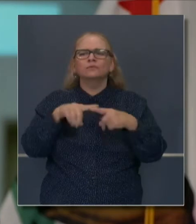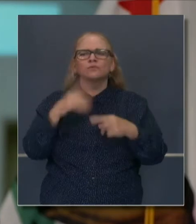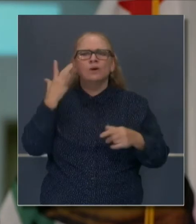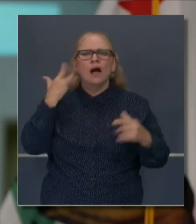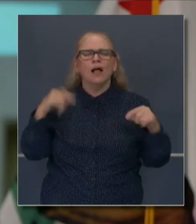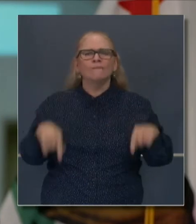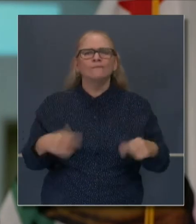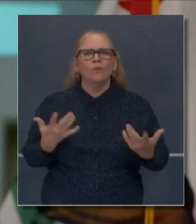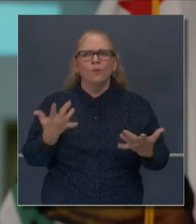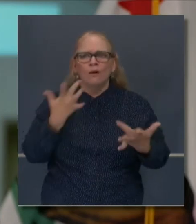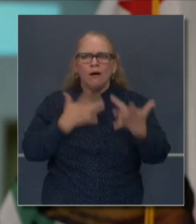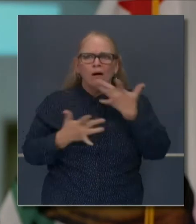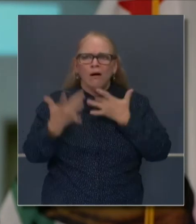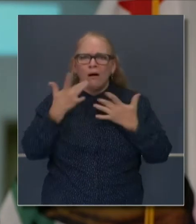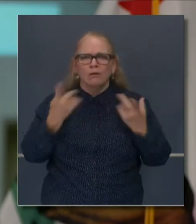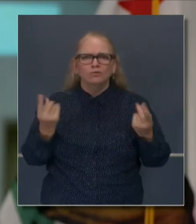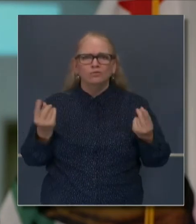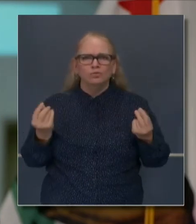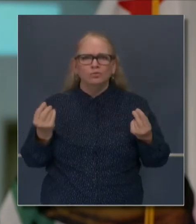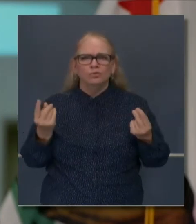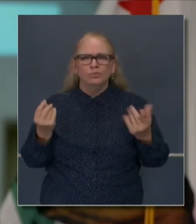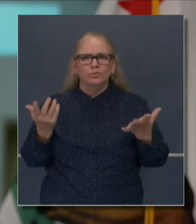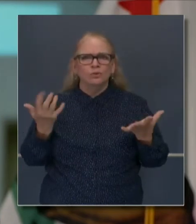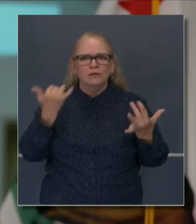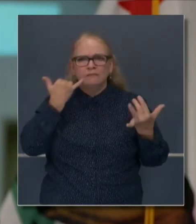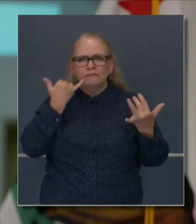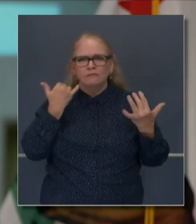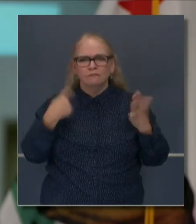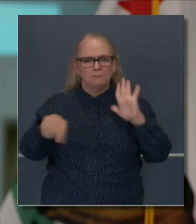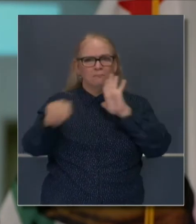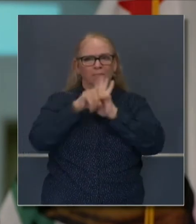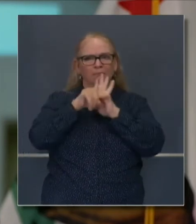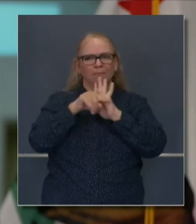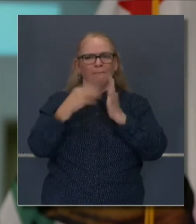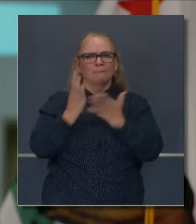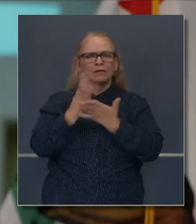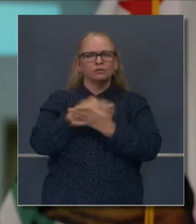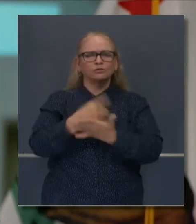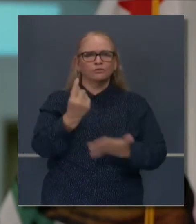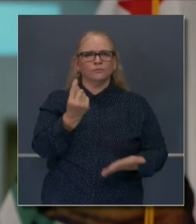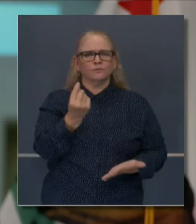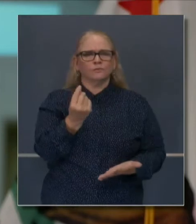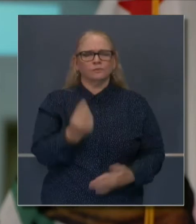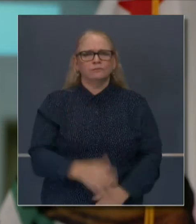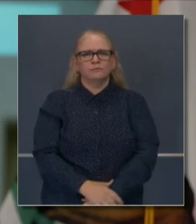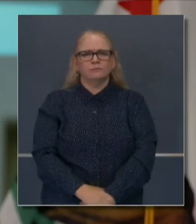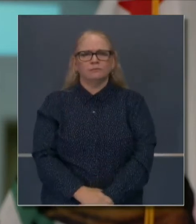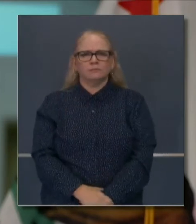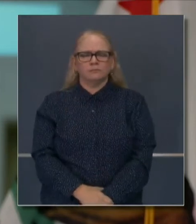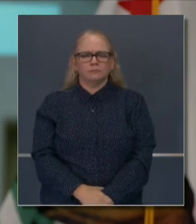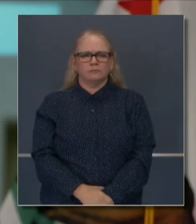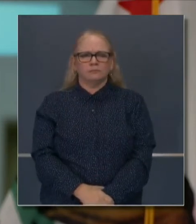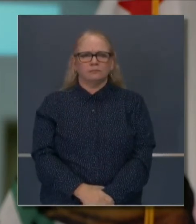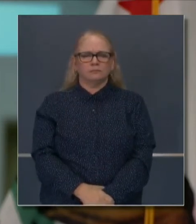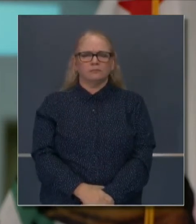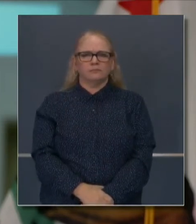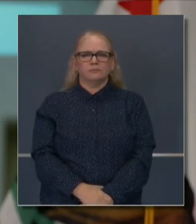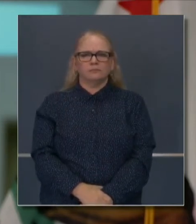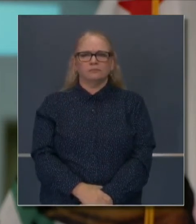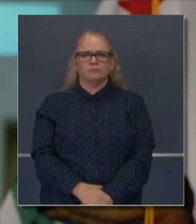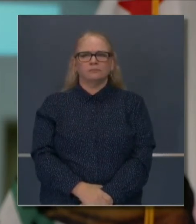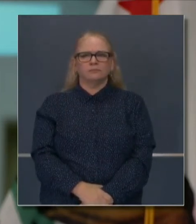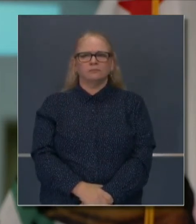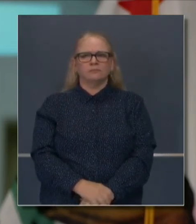to take for dealing with that budget shortcoming? Well, we've got to balance our budgets. We don't have a printing press, unlike the federal government. So we